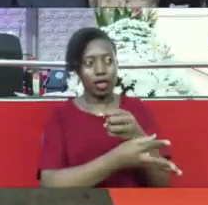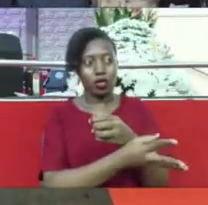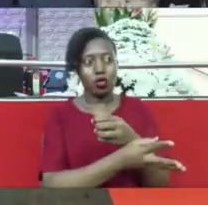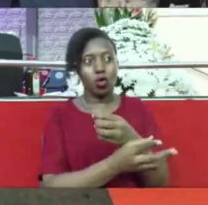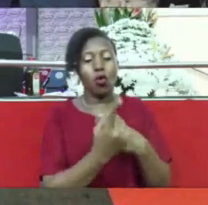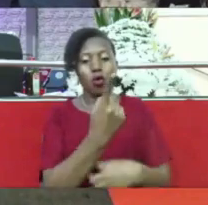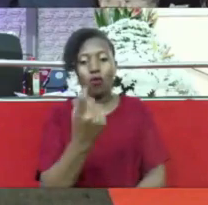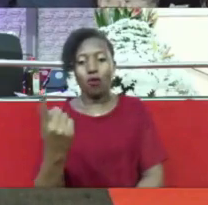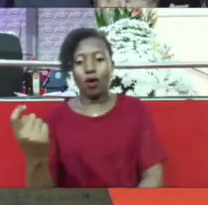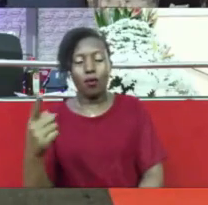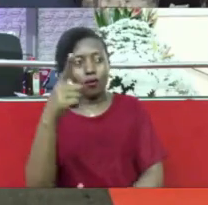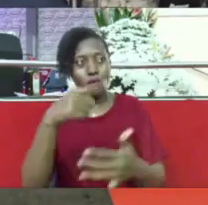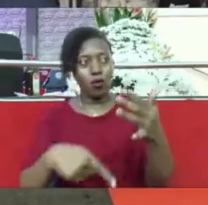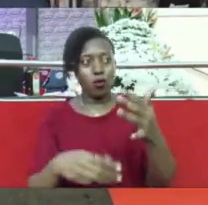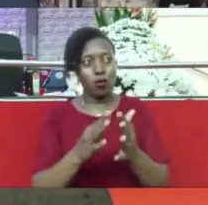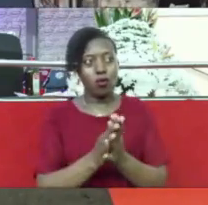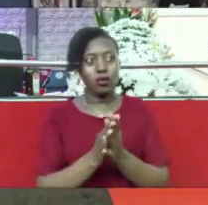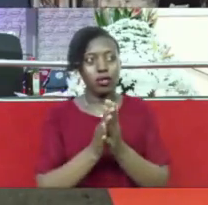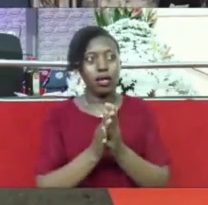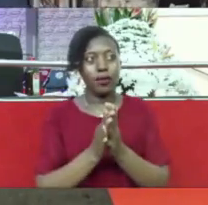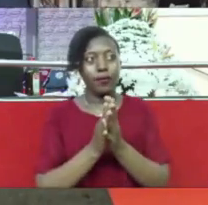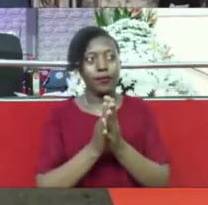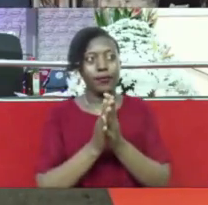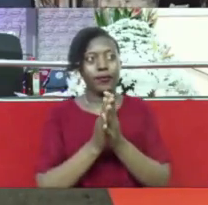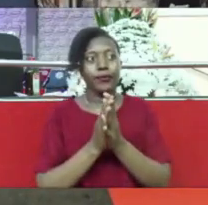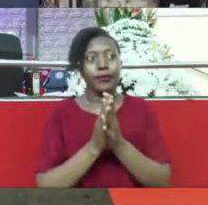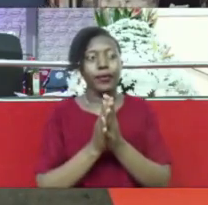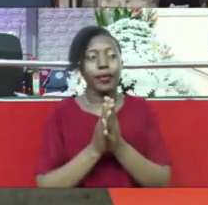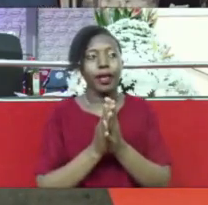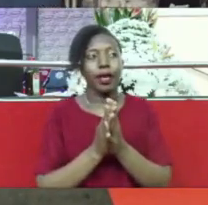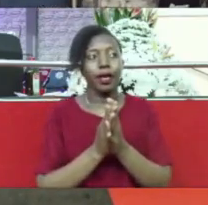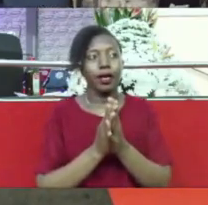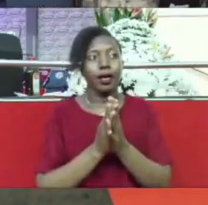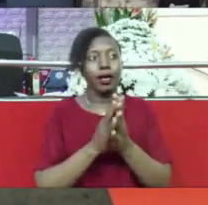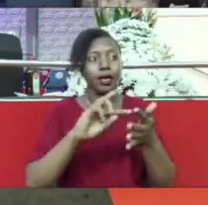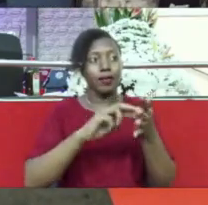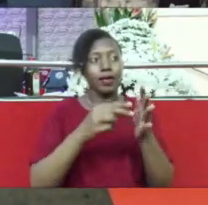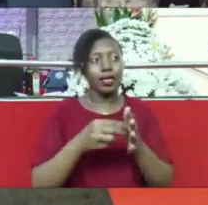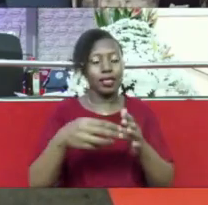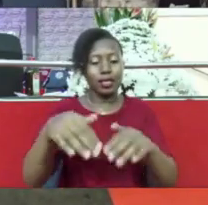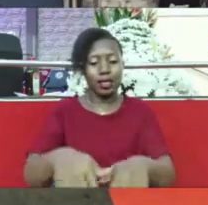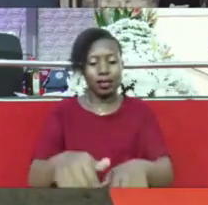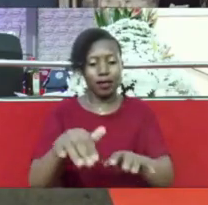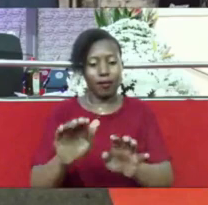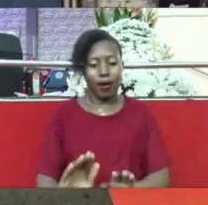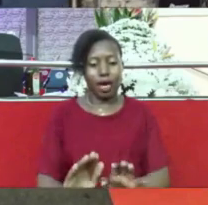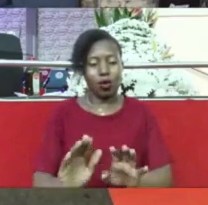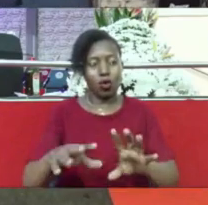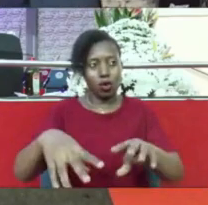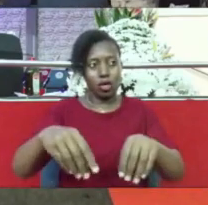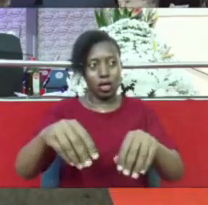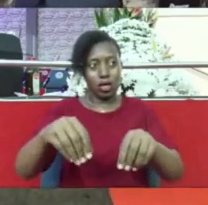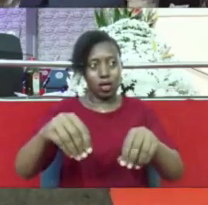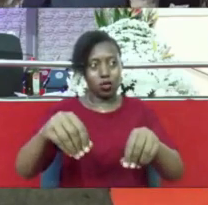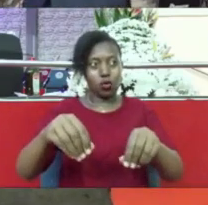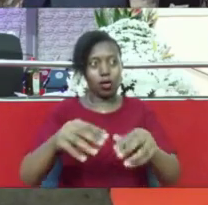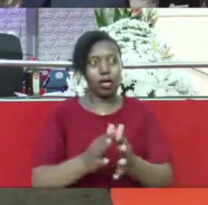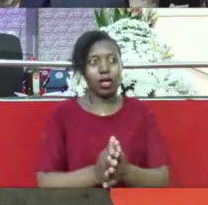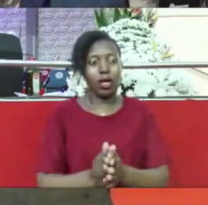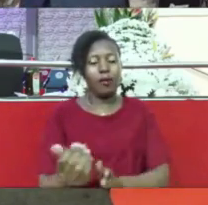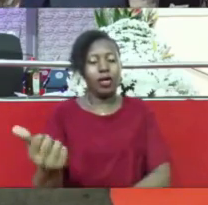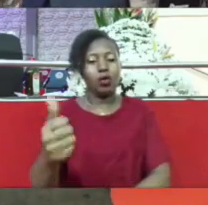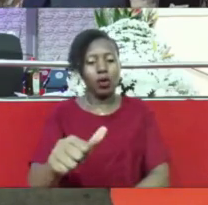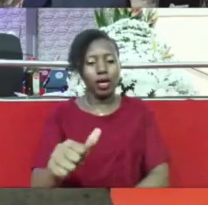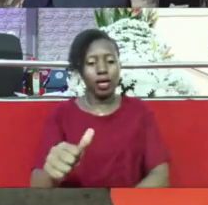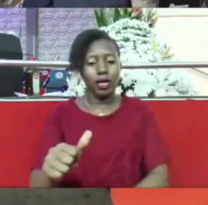is burrowing. Ni mle ambaye anajizika mchangani. Any burrowing animal, ni